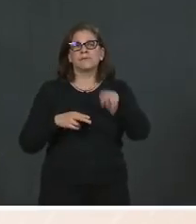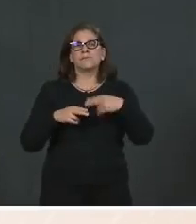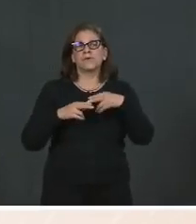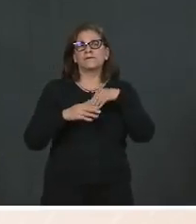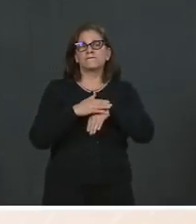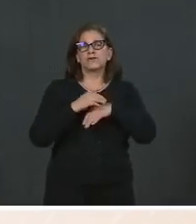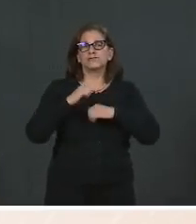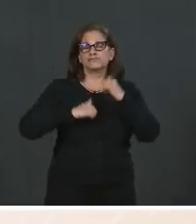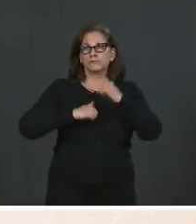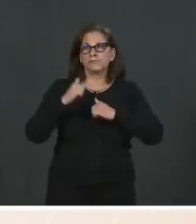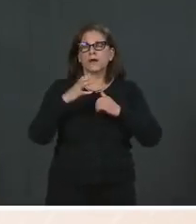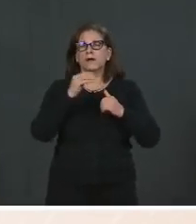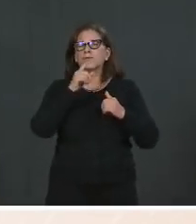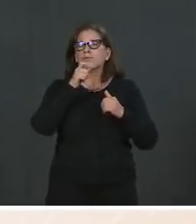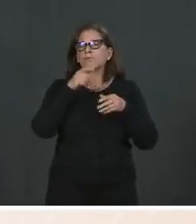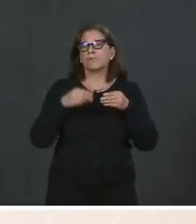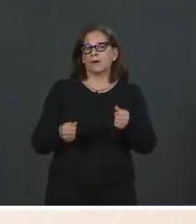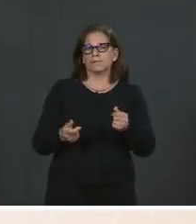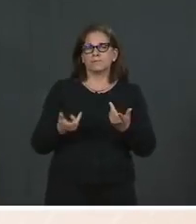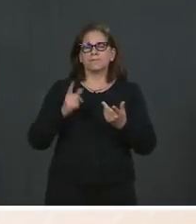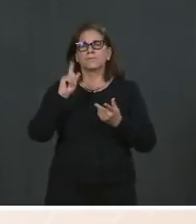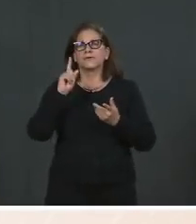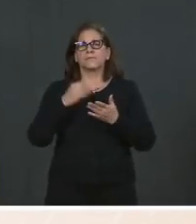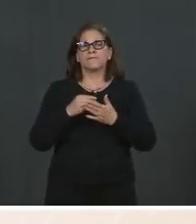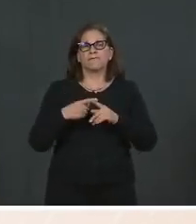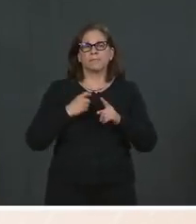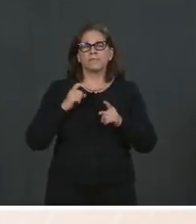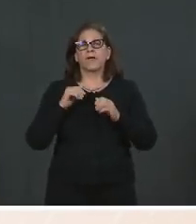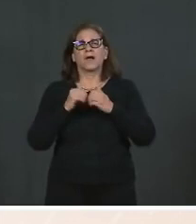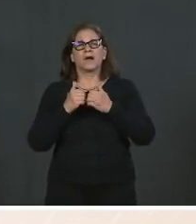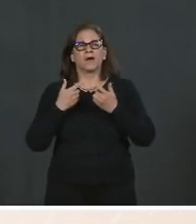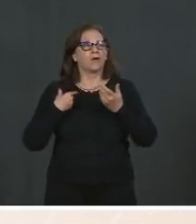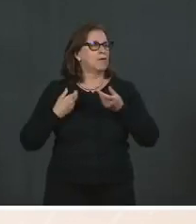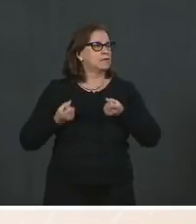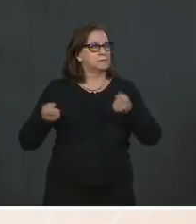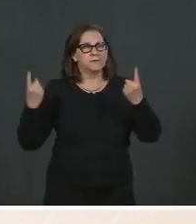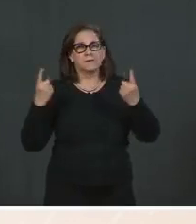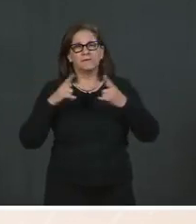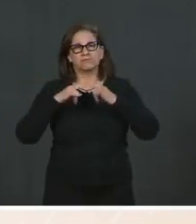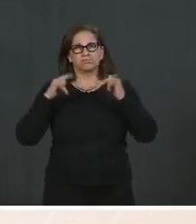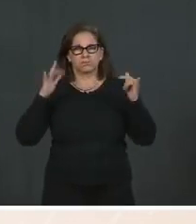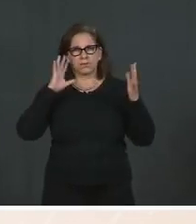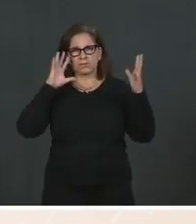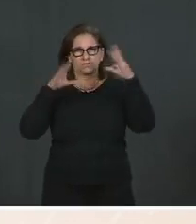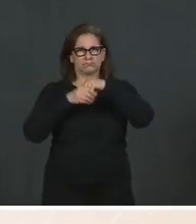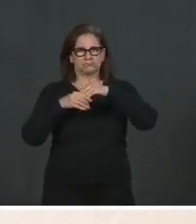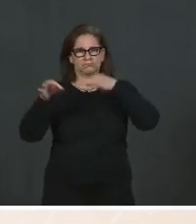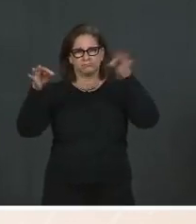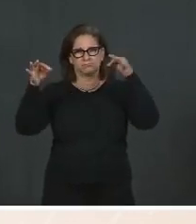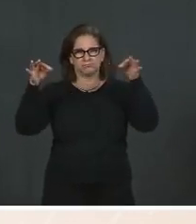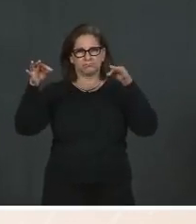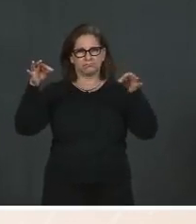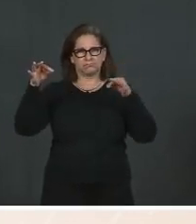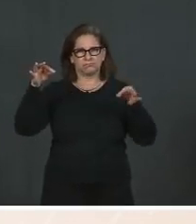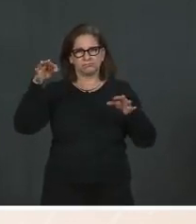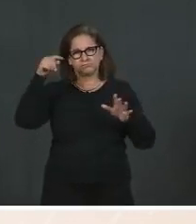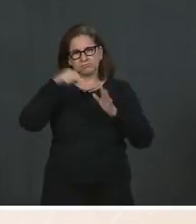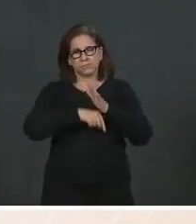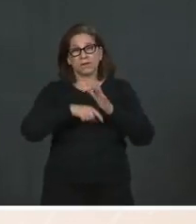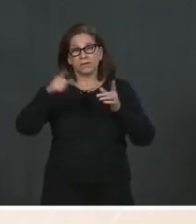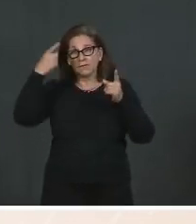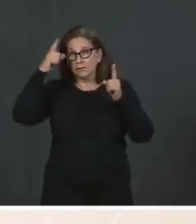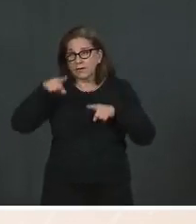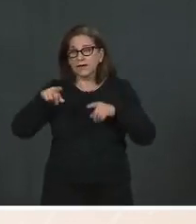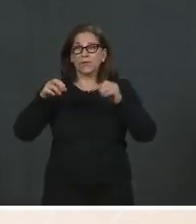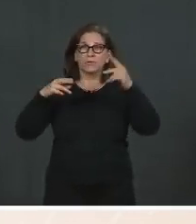certainly expect to have the discussion with members of Congress as we move forward about areas where they agree, where they disagree, where they would like to see